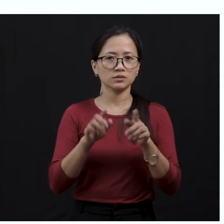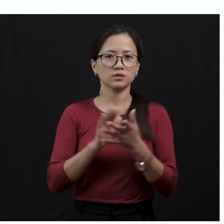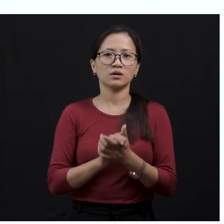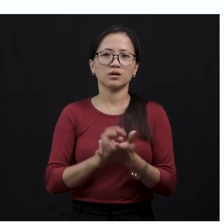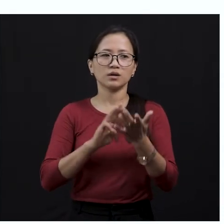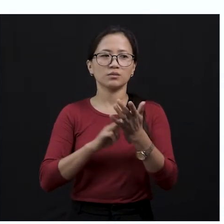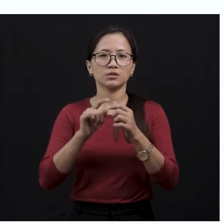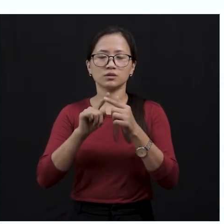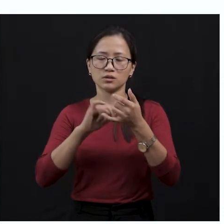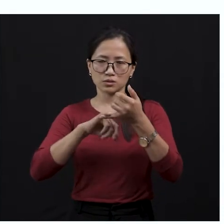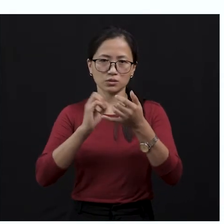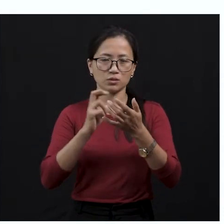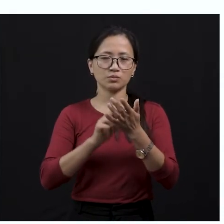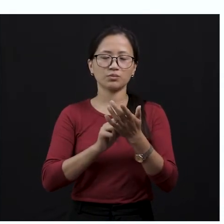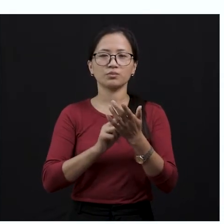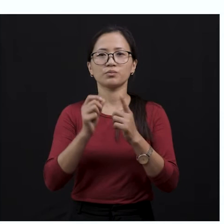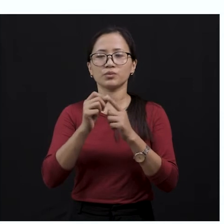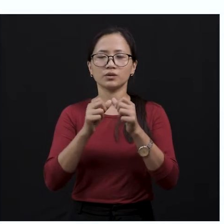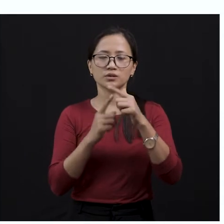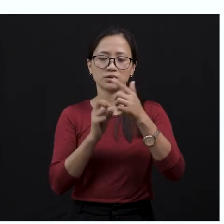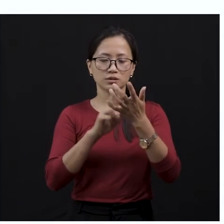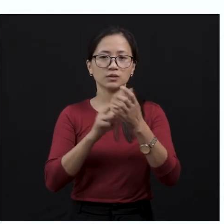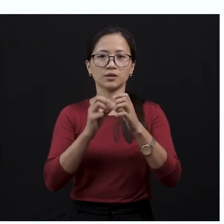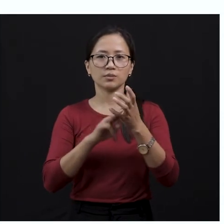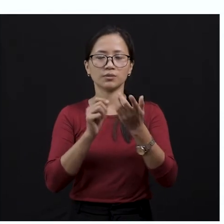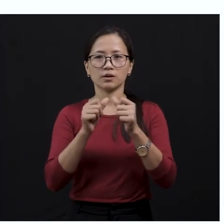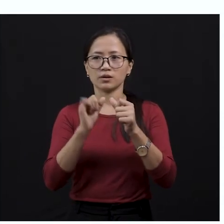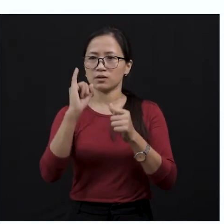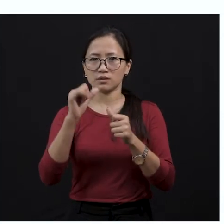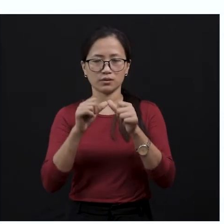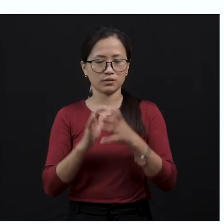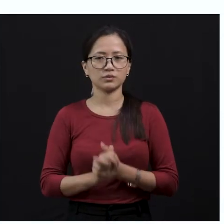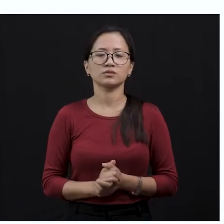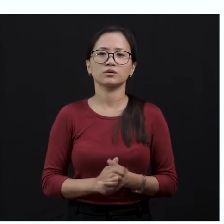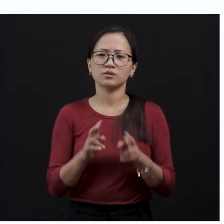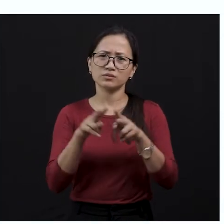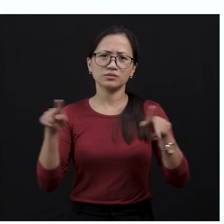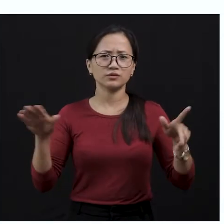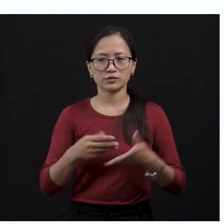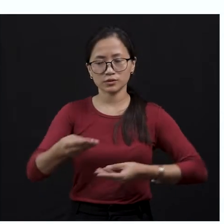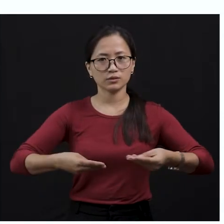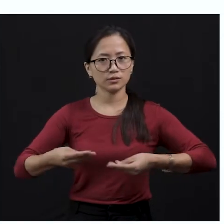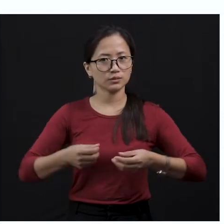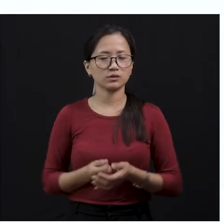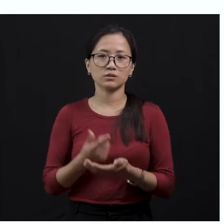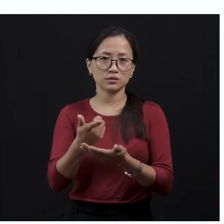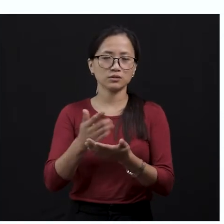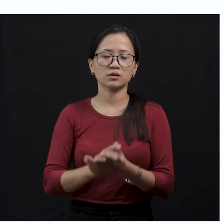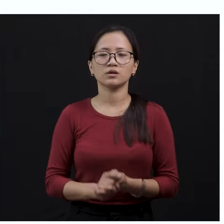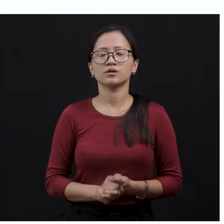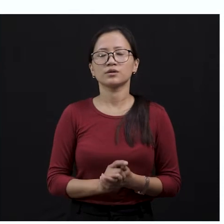right, now these cities people started doing different businesses in the form